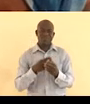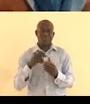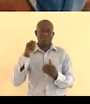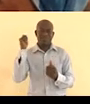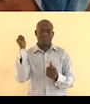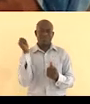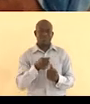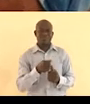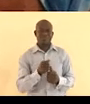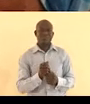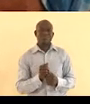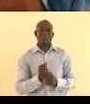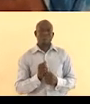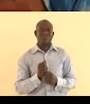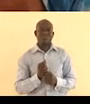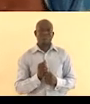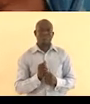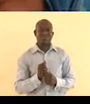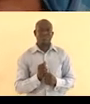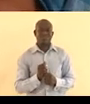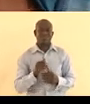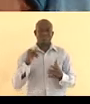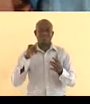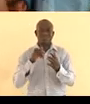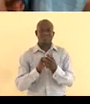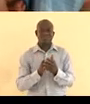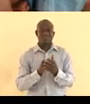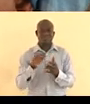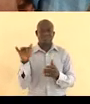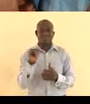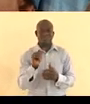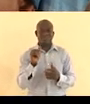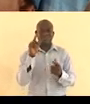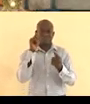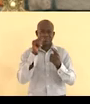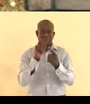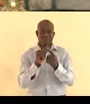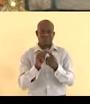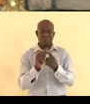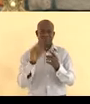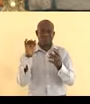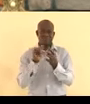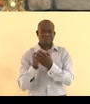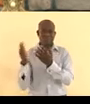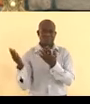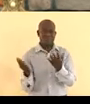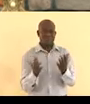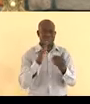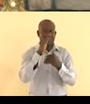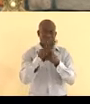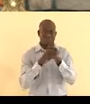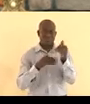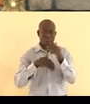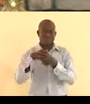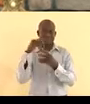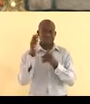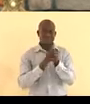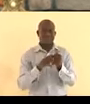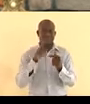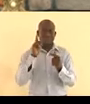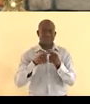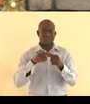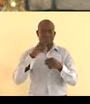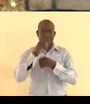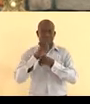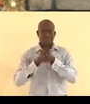of God. St. Paul says it's a double-edged sword. It is the same word that brings comfort to the afflicted. It is the